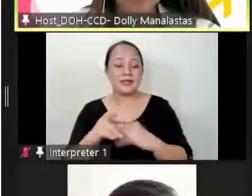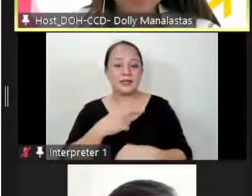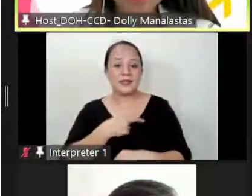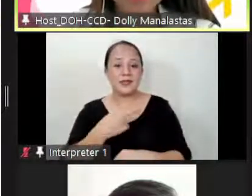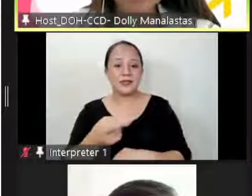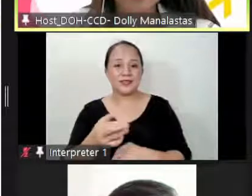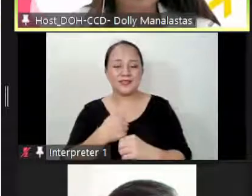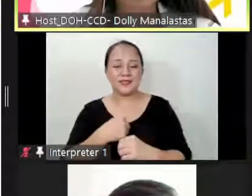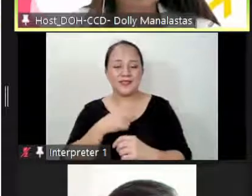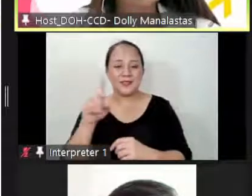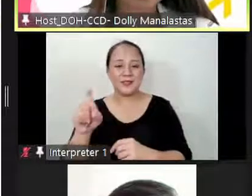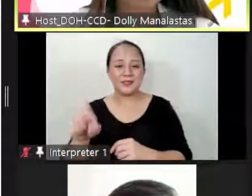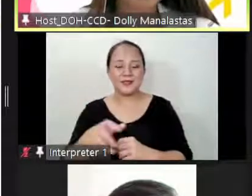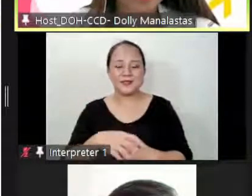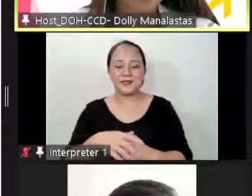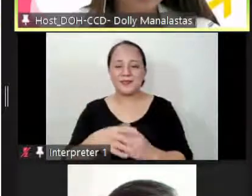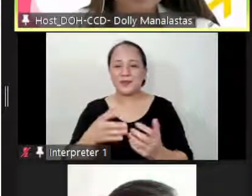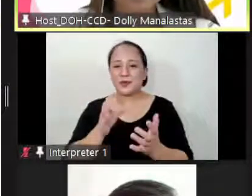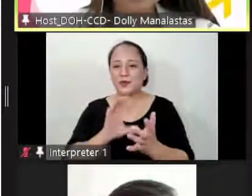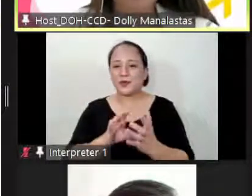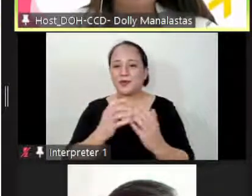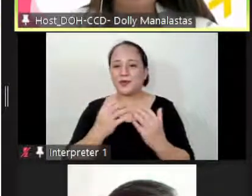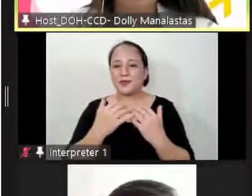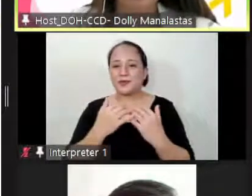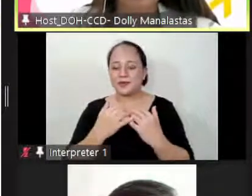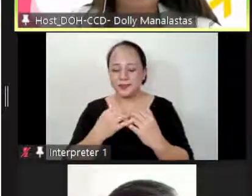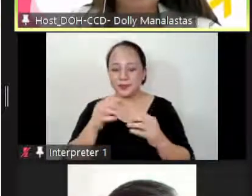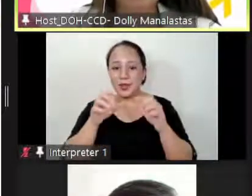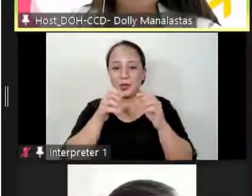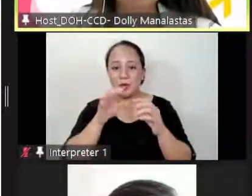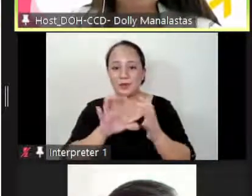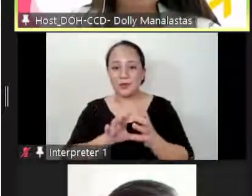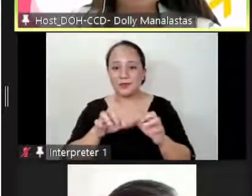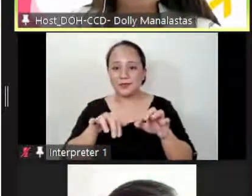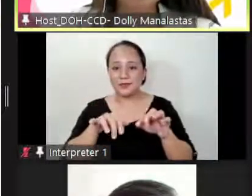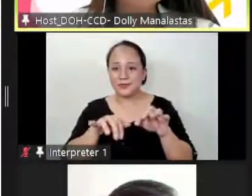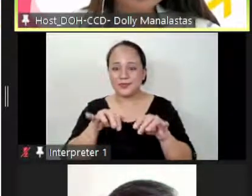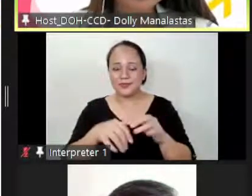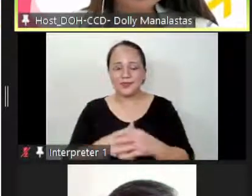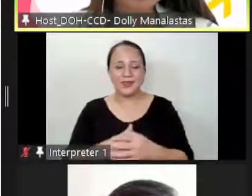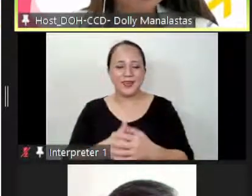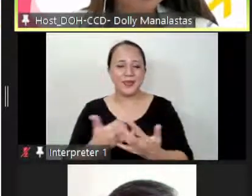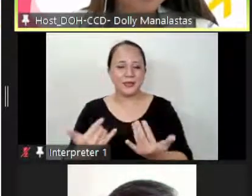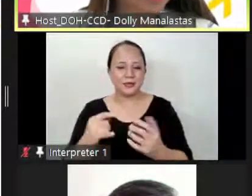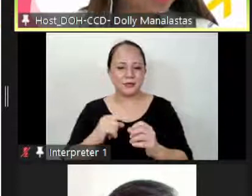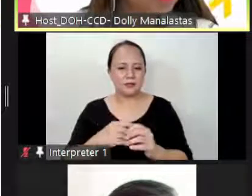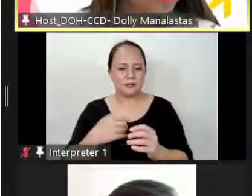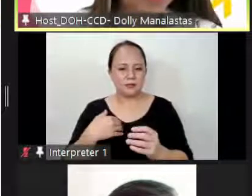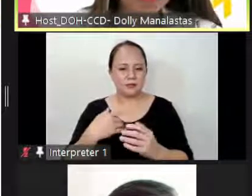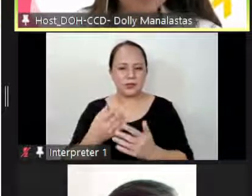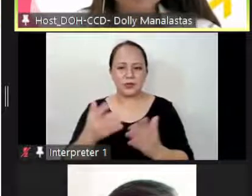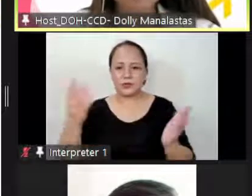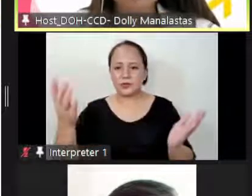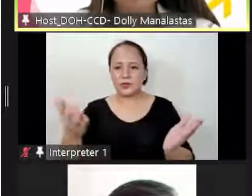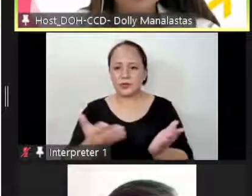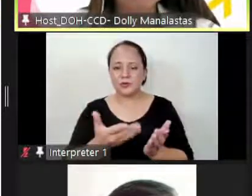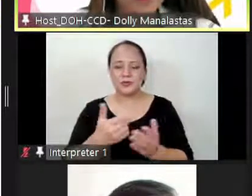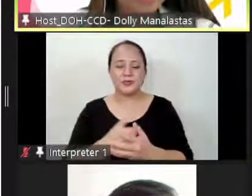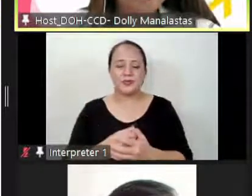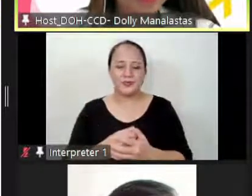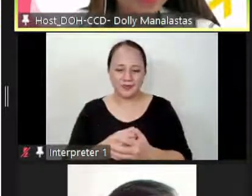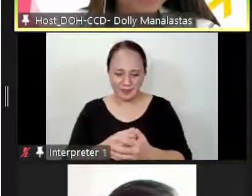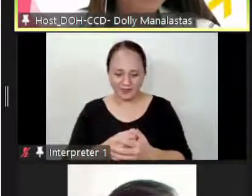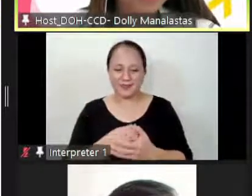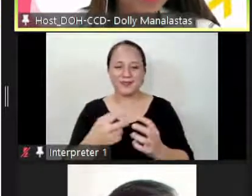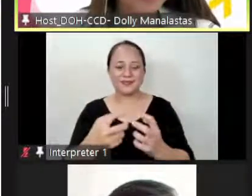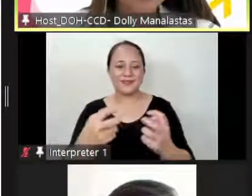and questions through the comments section. So, okay, before we start, let's introduce our